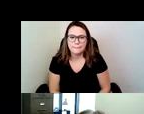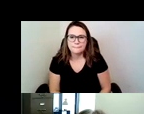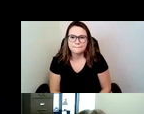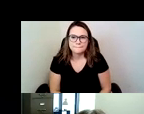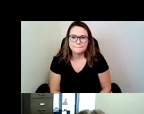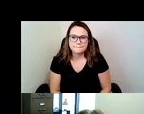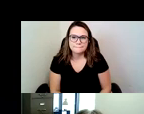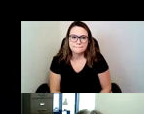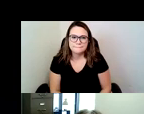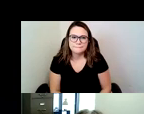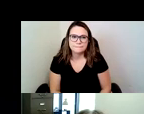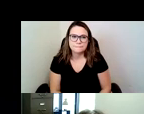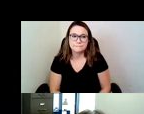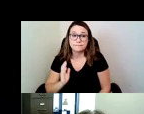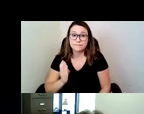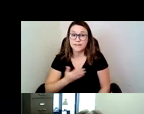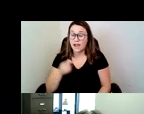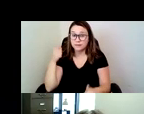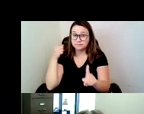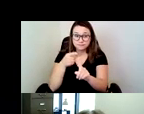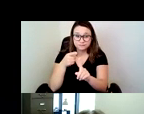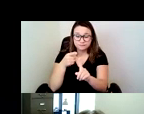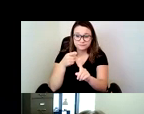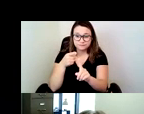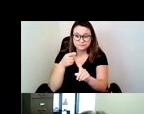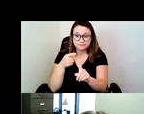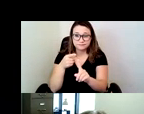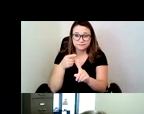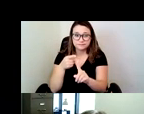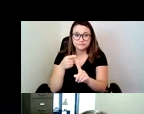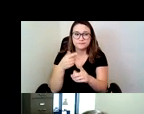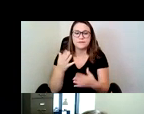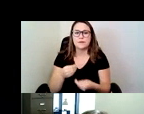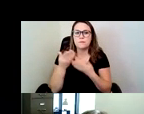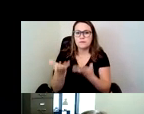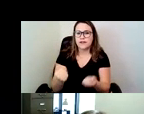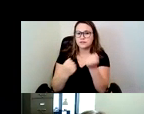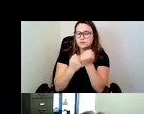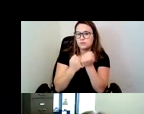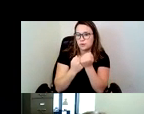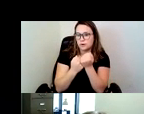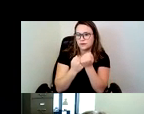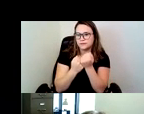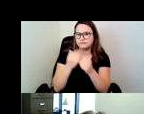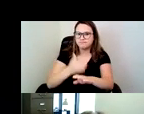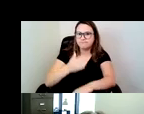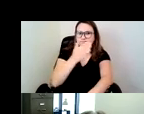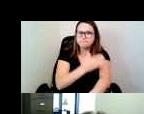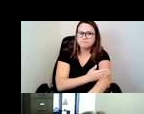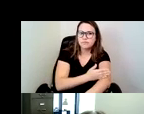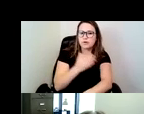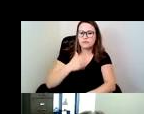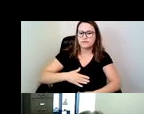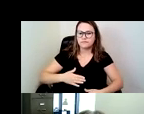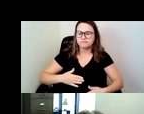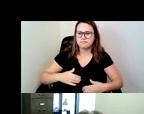The mission of the Department of Adult and Long-Term Care Services is to provide support to improve the quality of